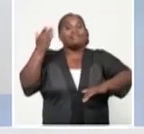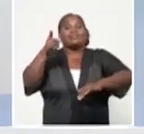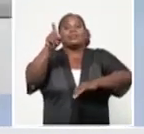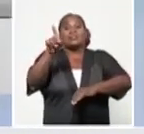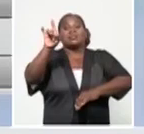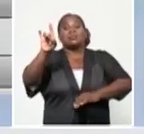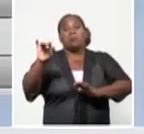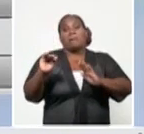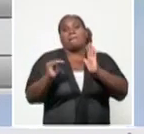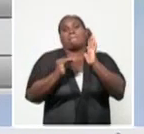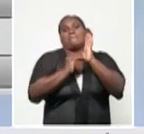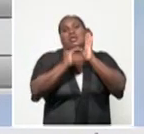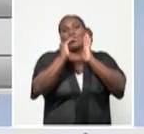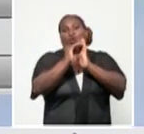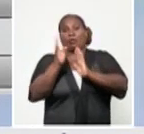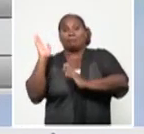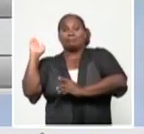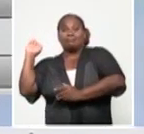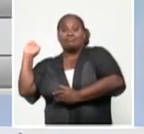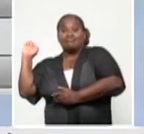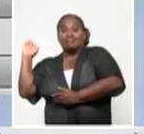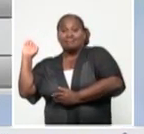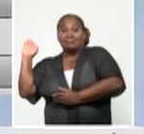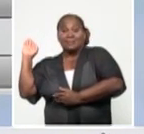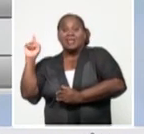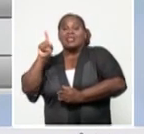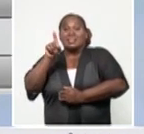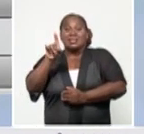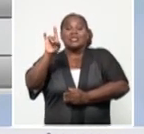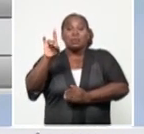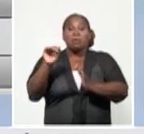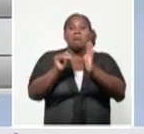yesterday. It currently stands at